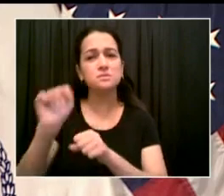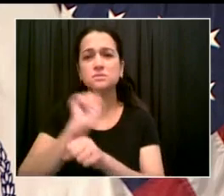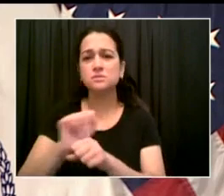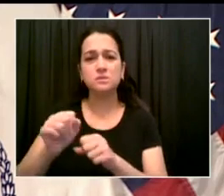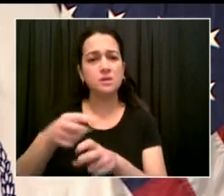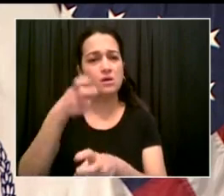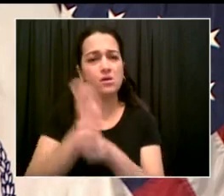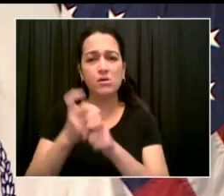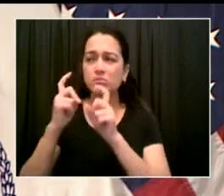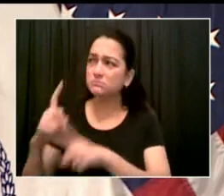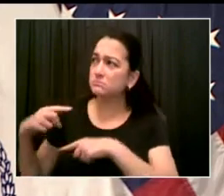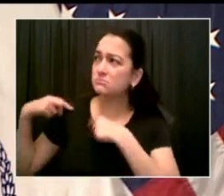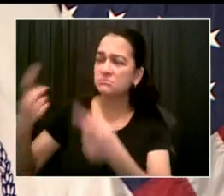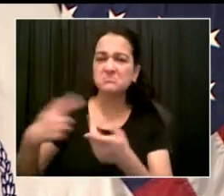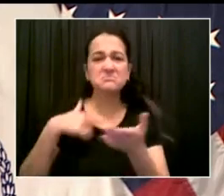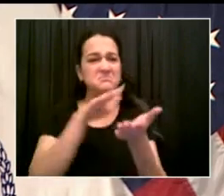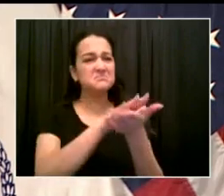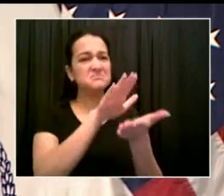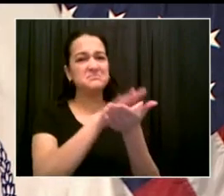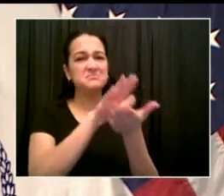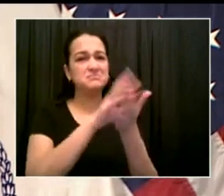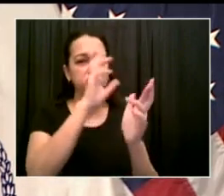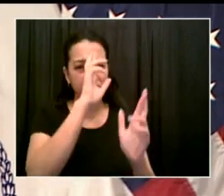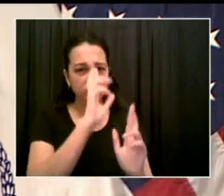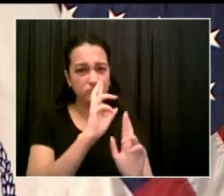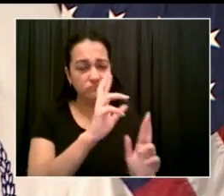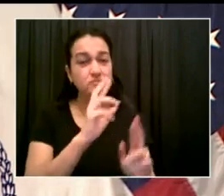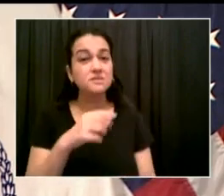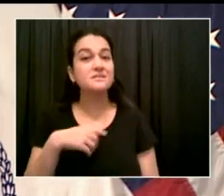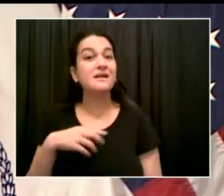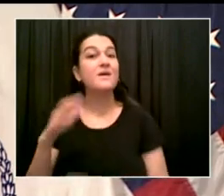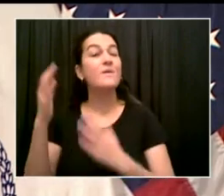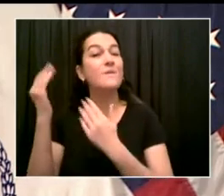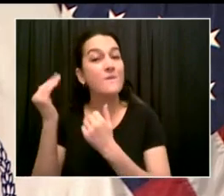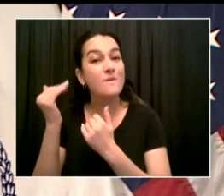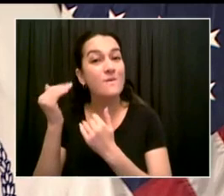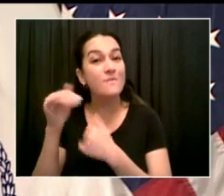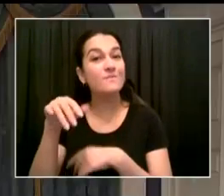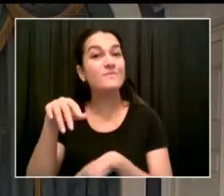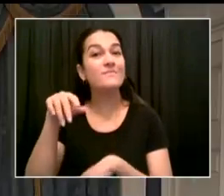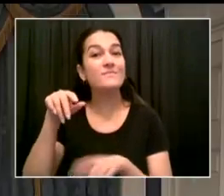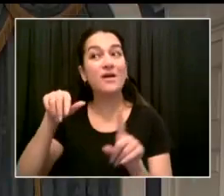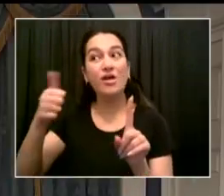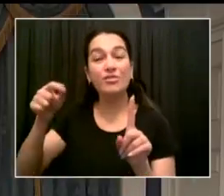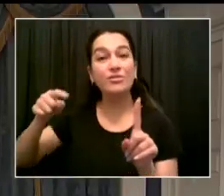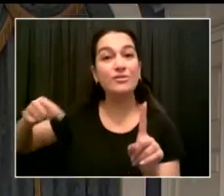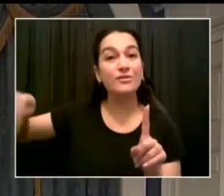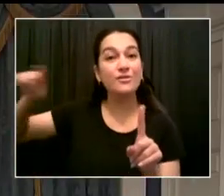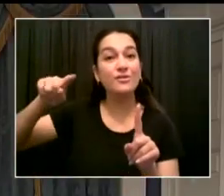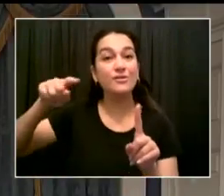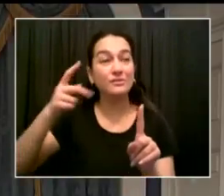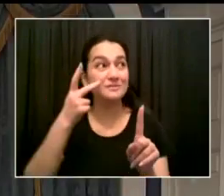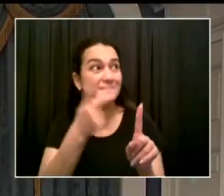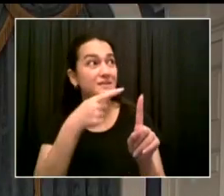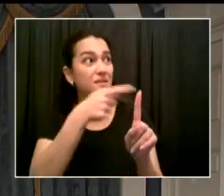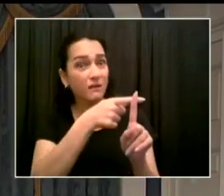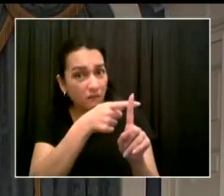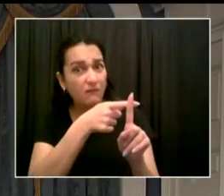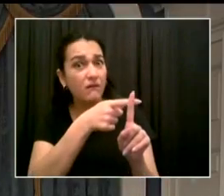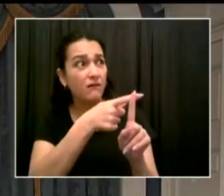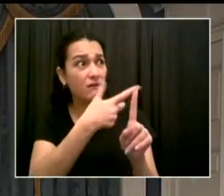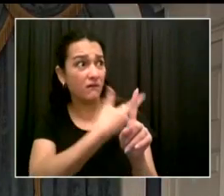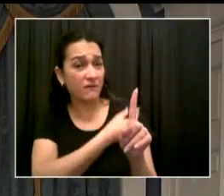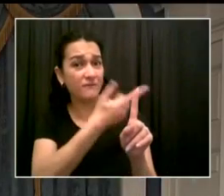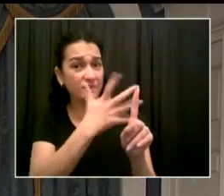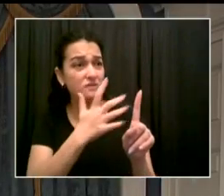healthcare systems all over America. My pleasure to introduce our Health Commissioner, Dr. Dave Choksi. Thank you so much, Mr. Mayor.